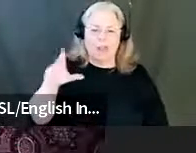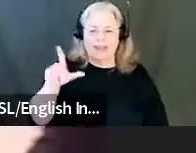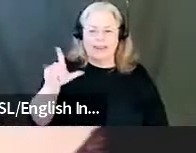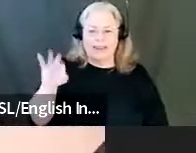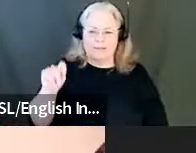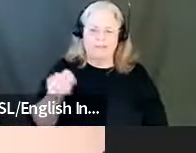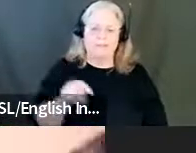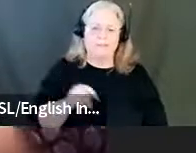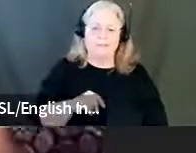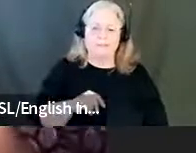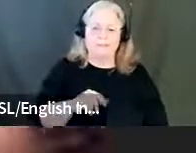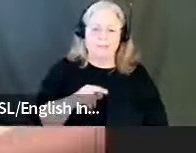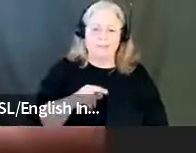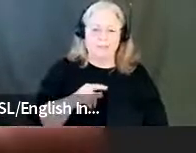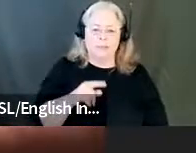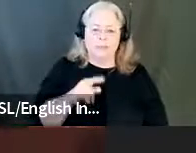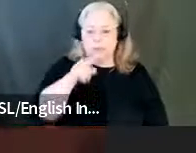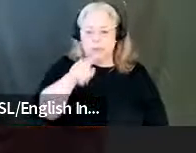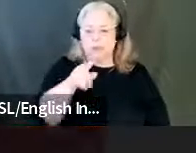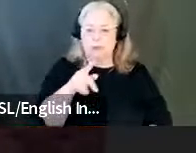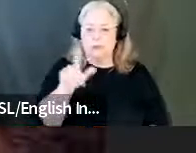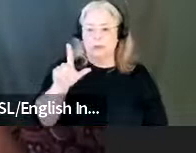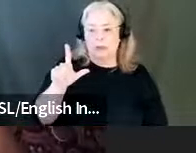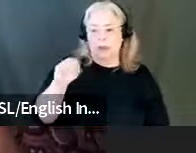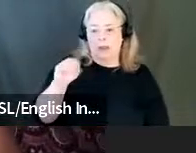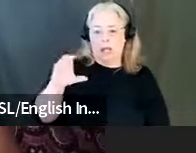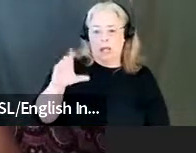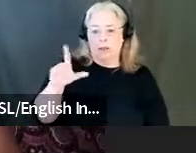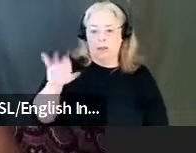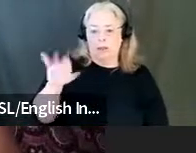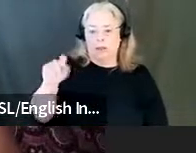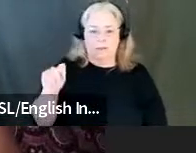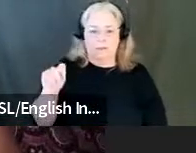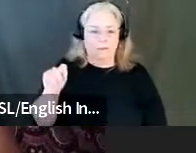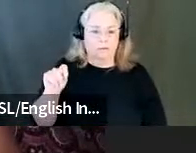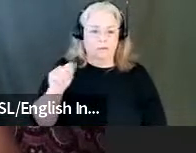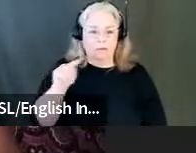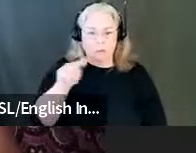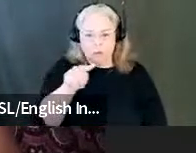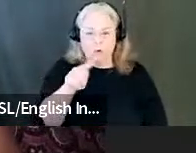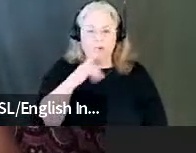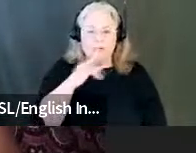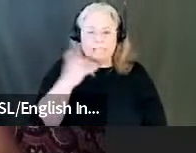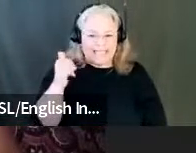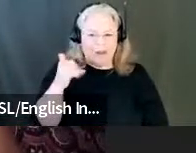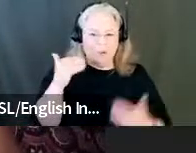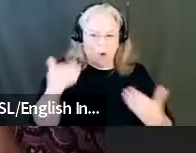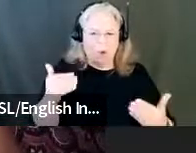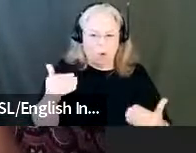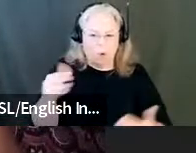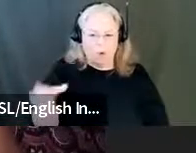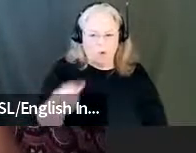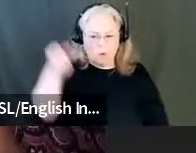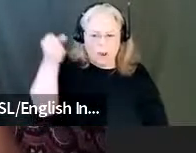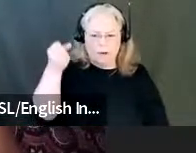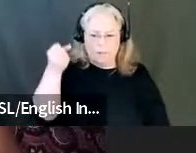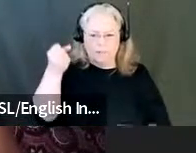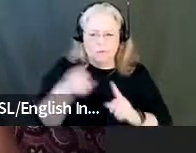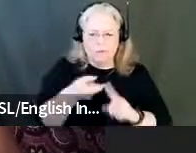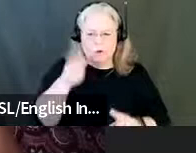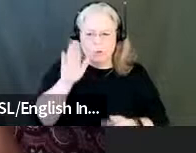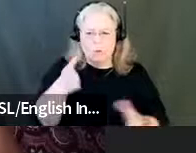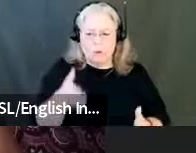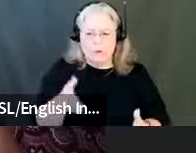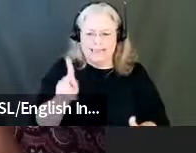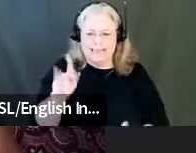All right, we're going to talk about this product, Locklift rug. So go ahead, it's yellow. So grab that out of